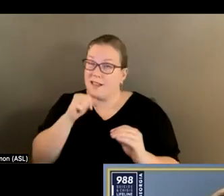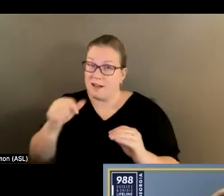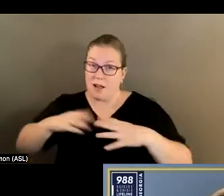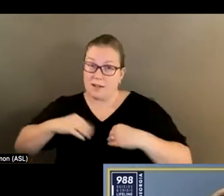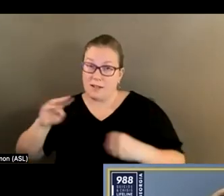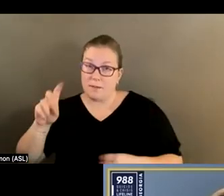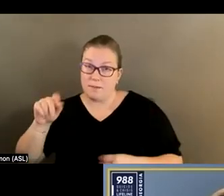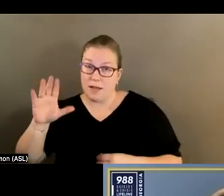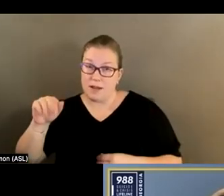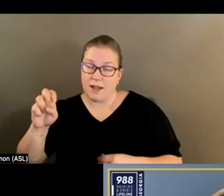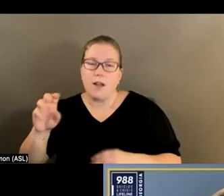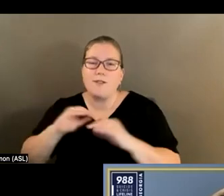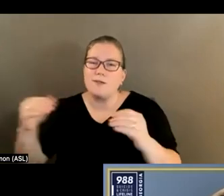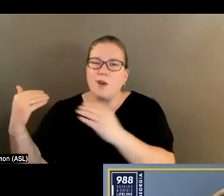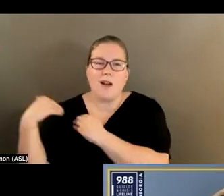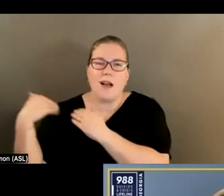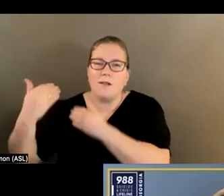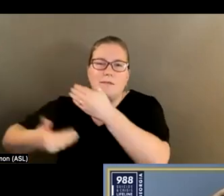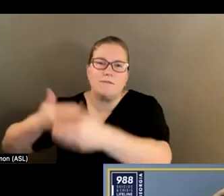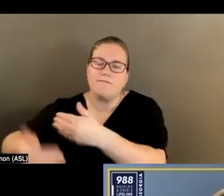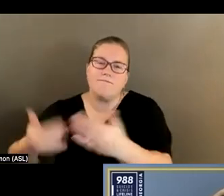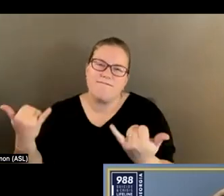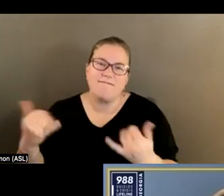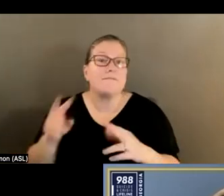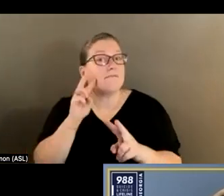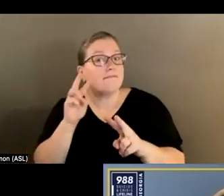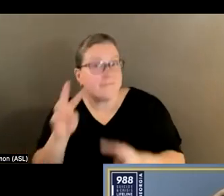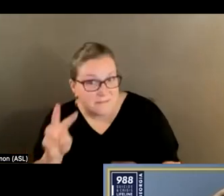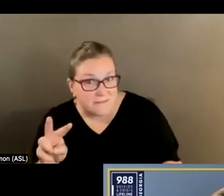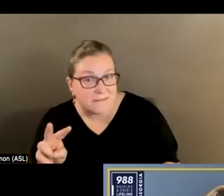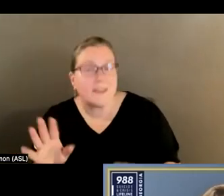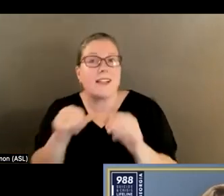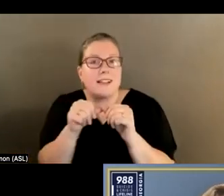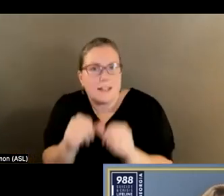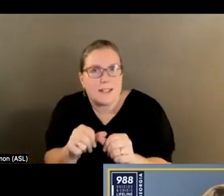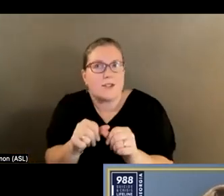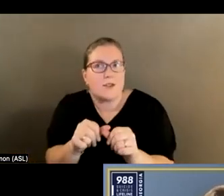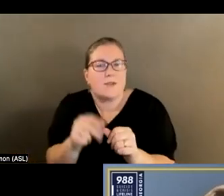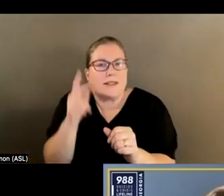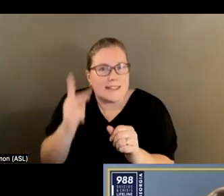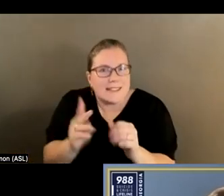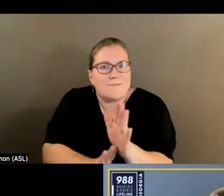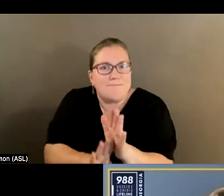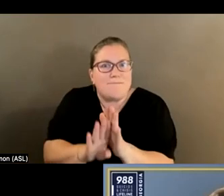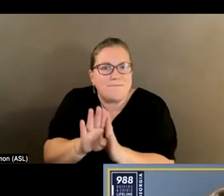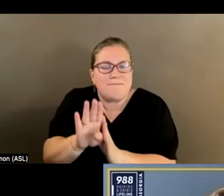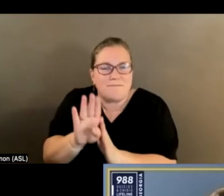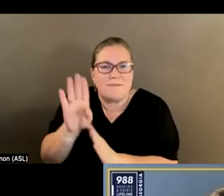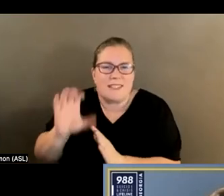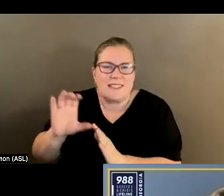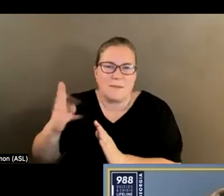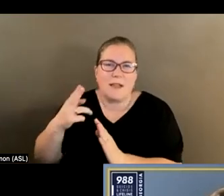So I think stay tuned and continue to watch the development of the